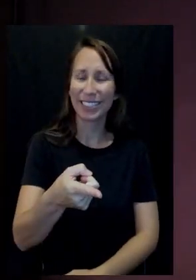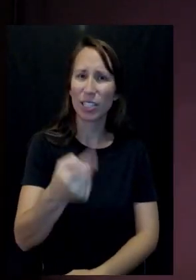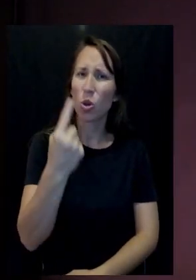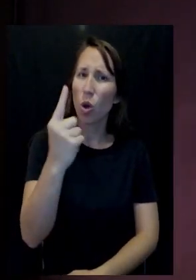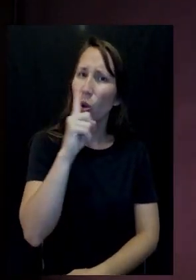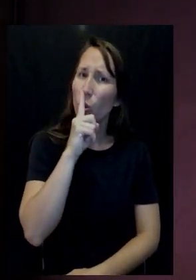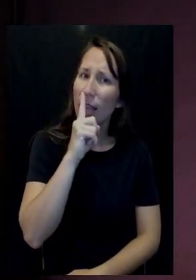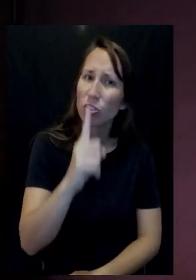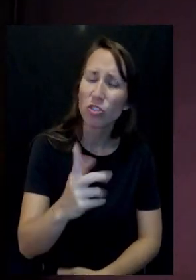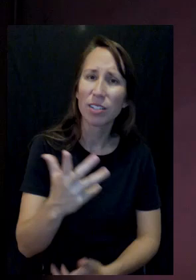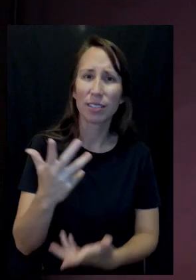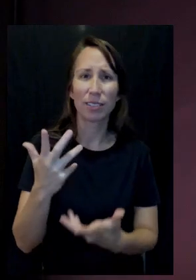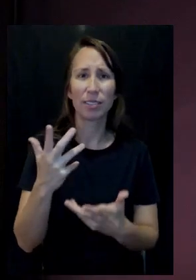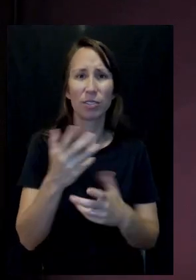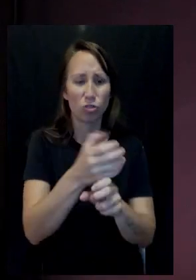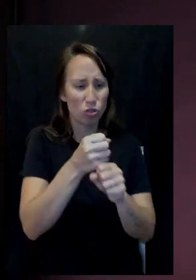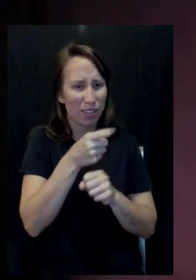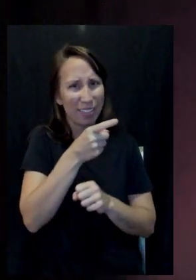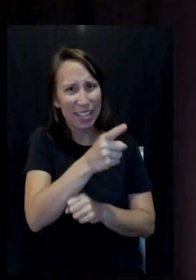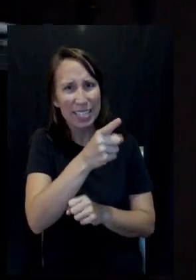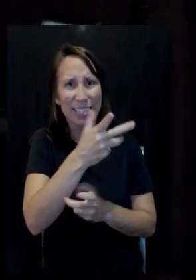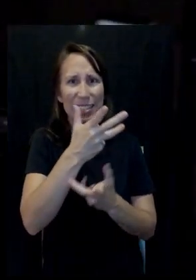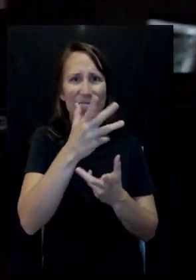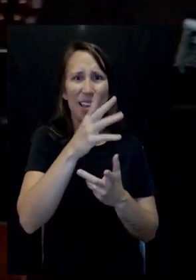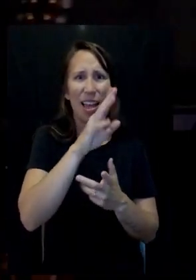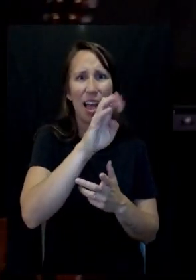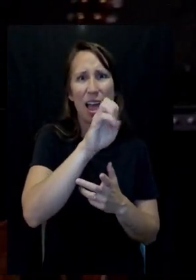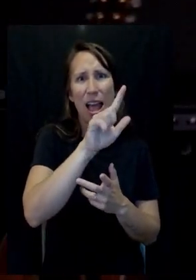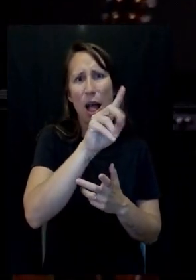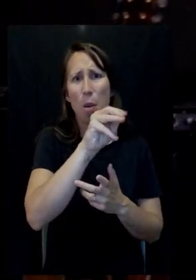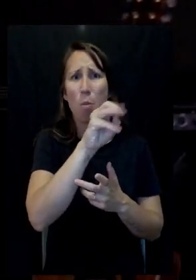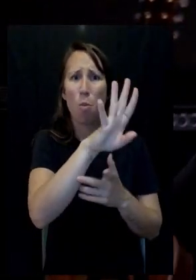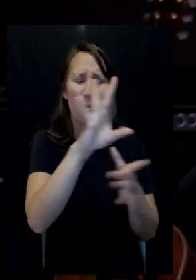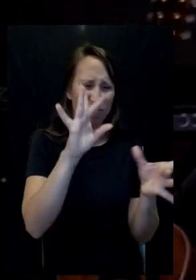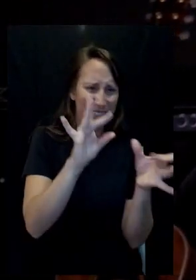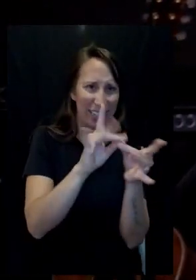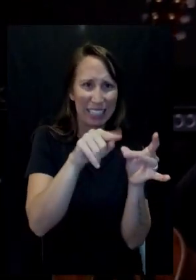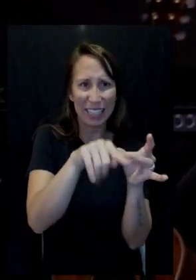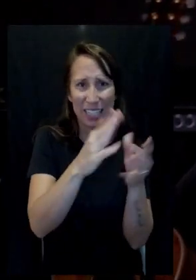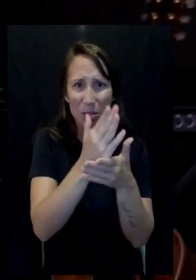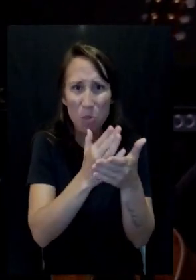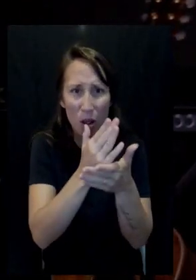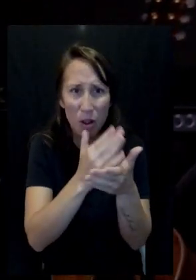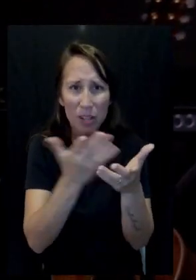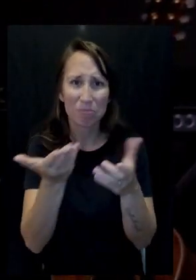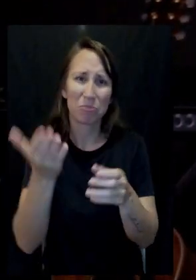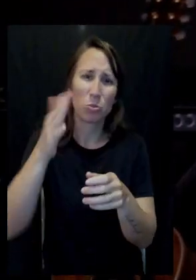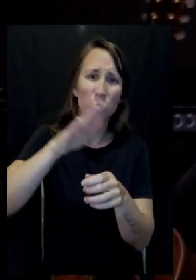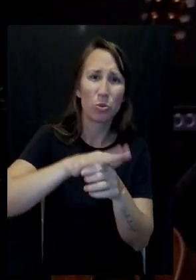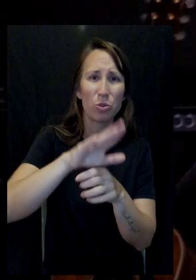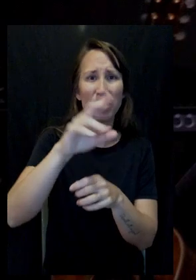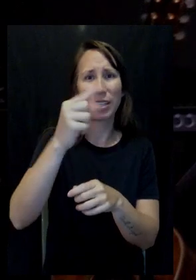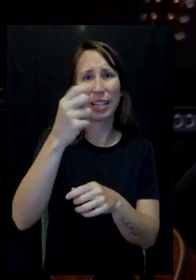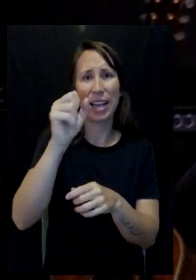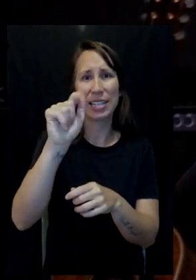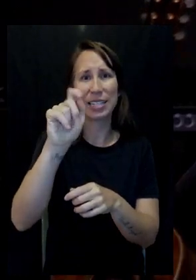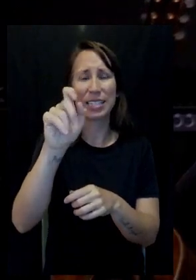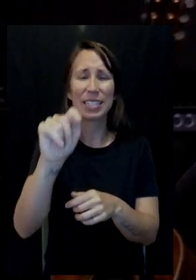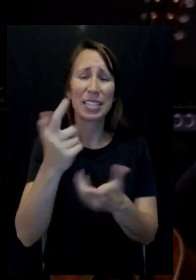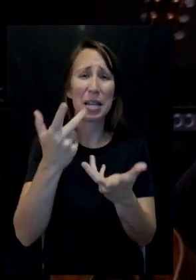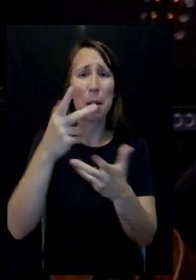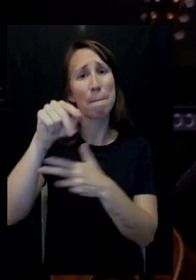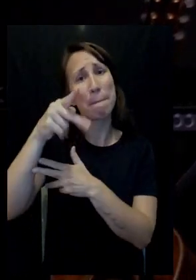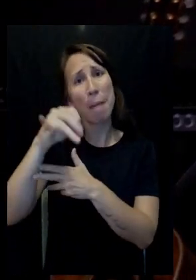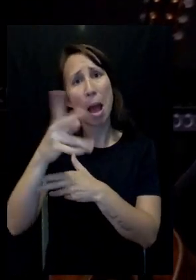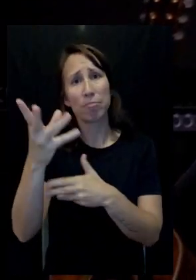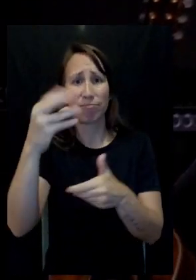The one who actually took this little elbow and connected it to this little part here and put the gasket over it and